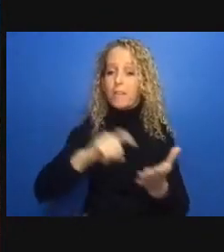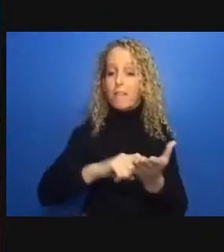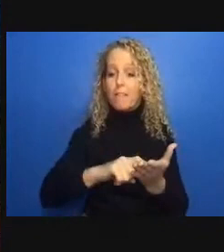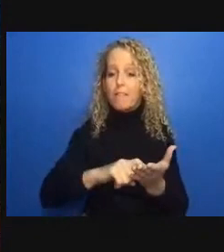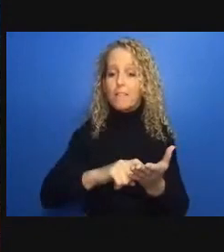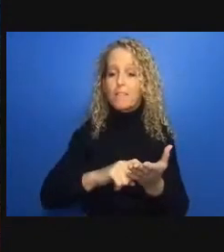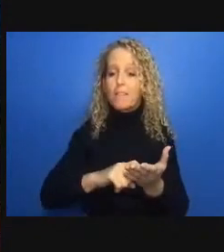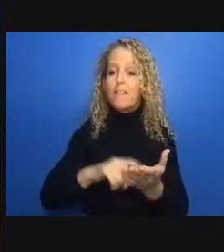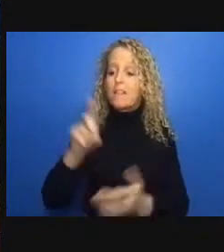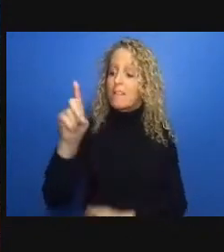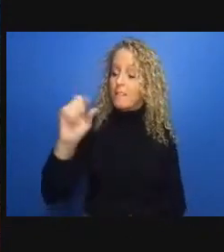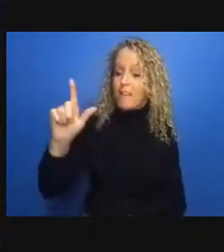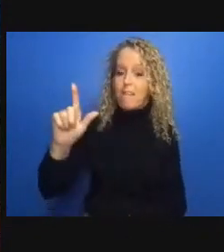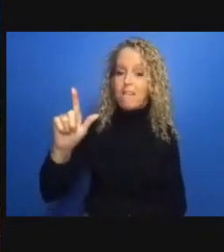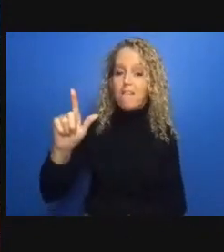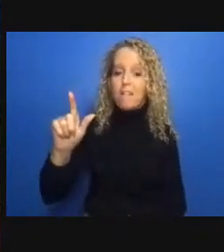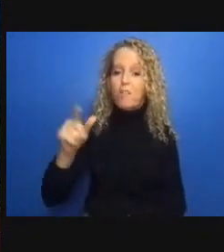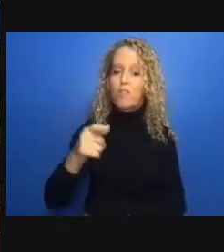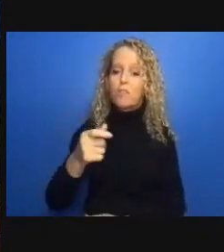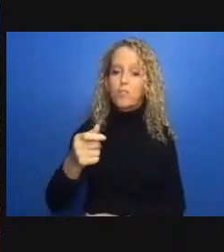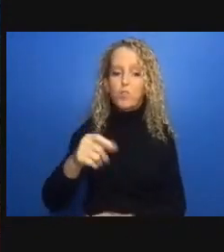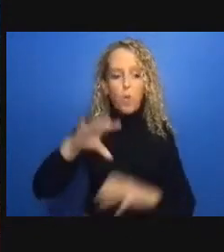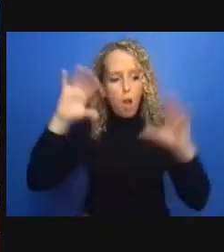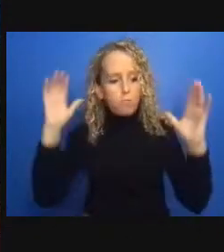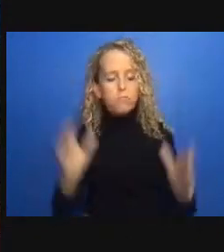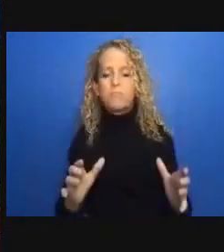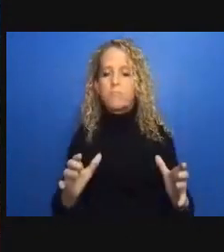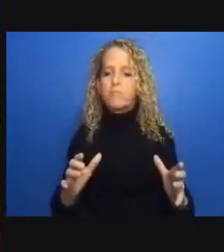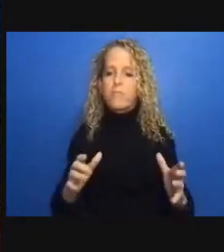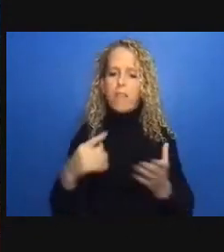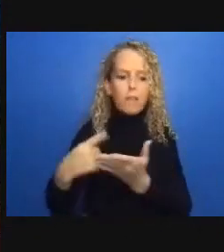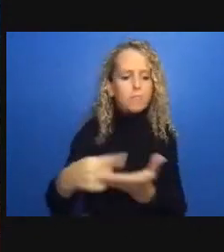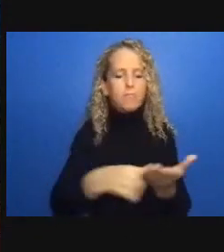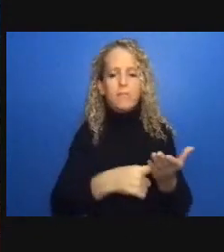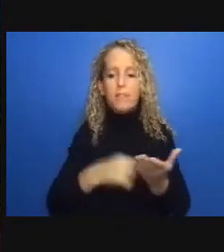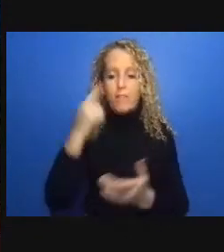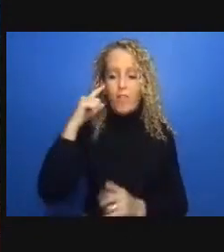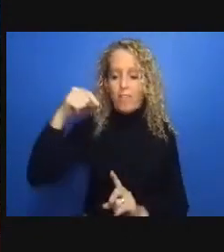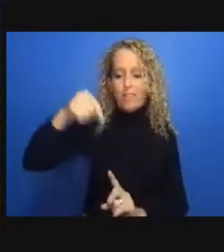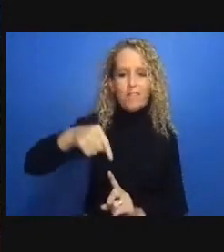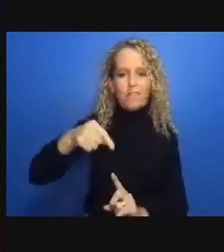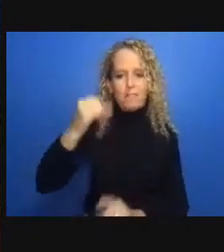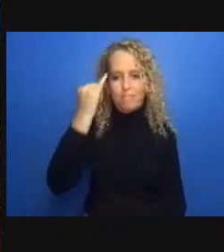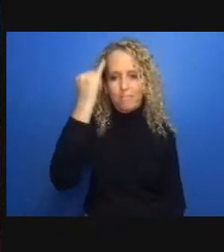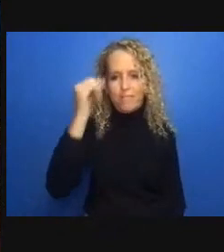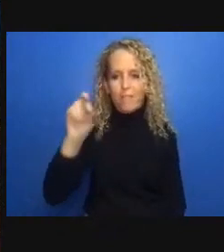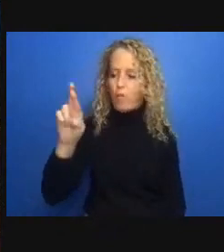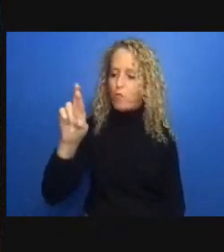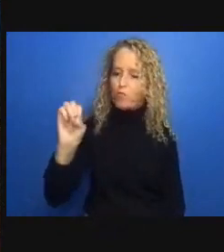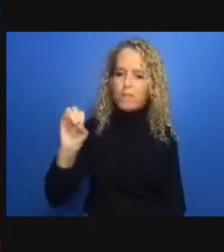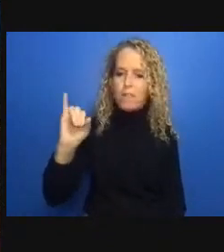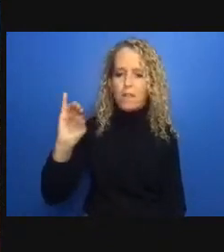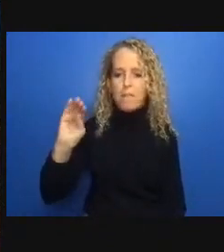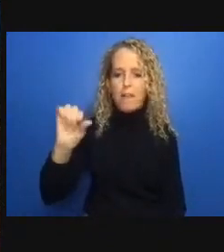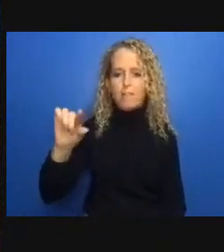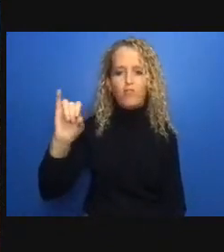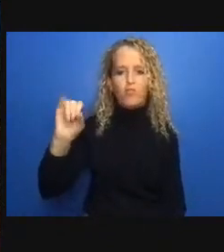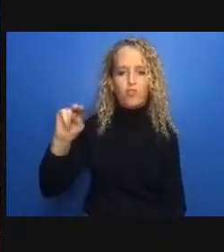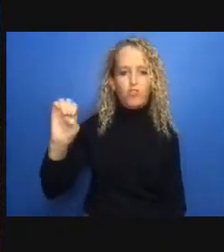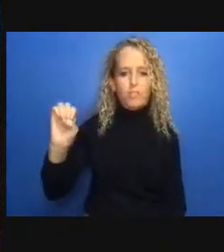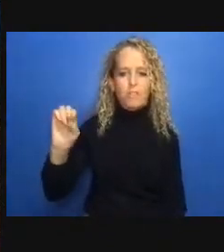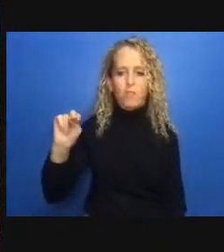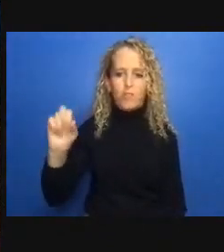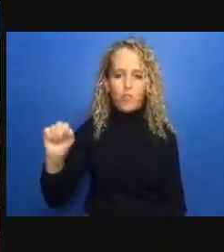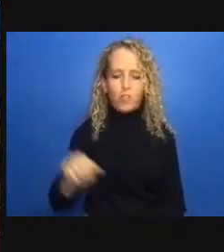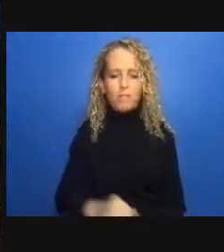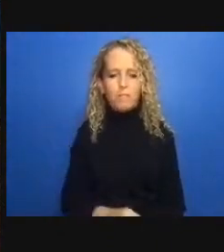group together and looking at reimagining Nova Scotia. I think, you know, as we navigated the pandemic as community